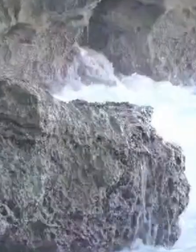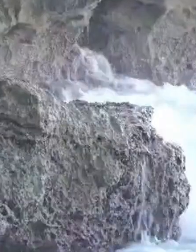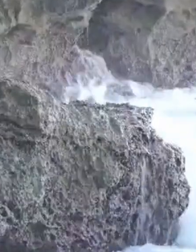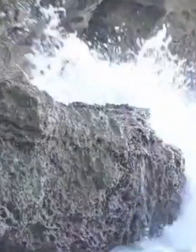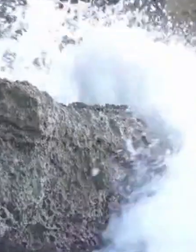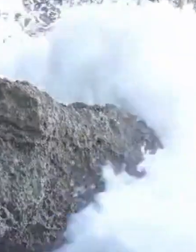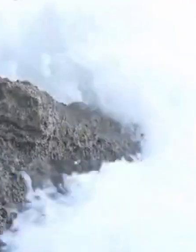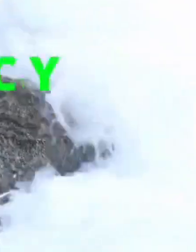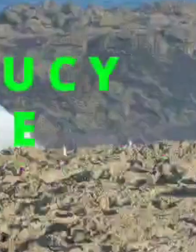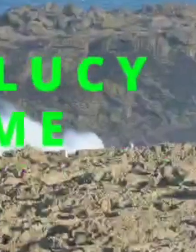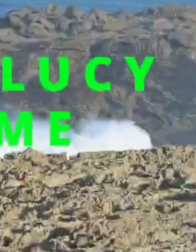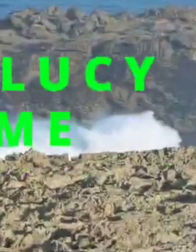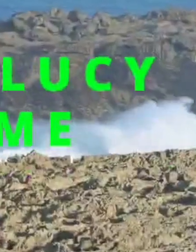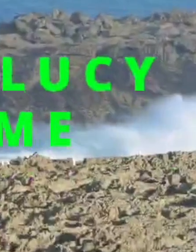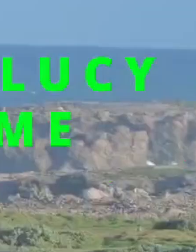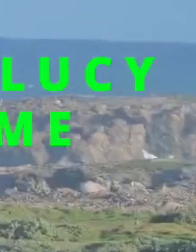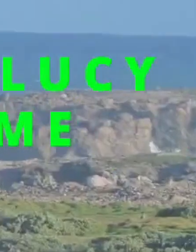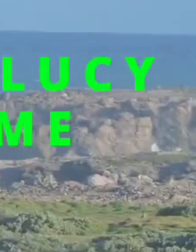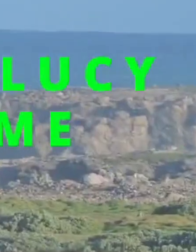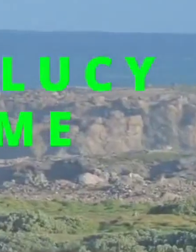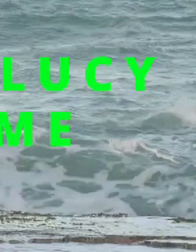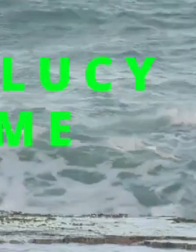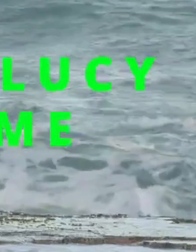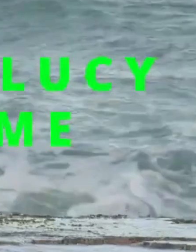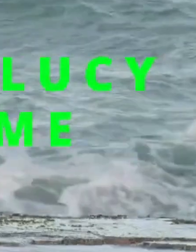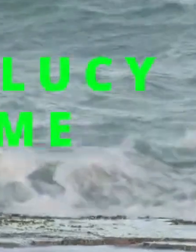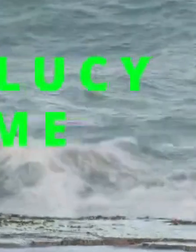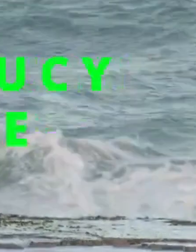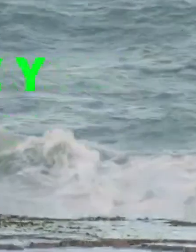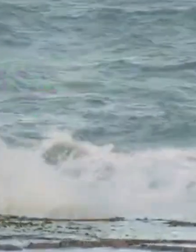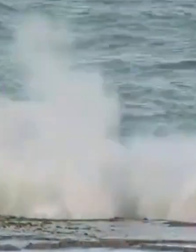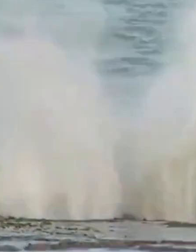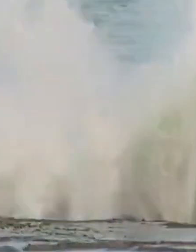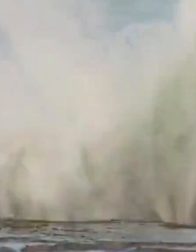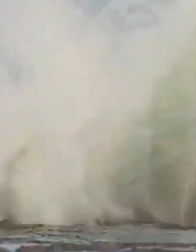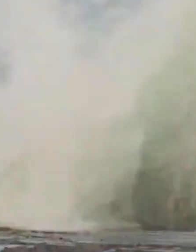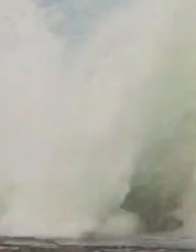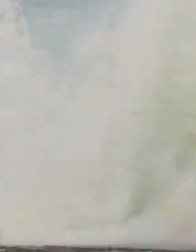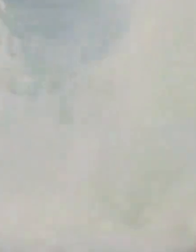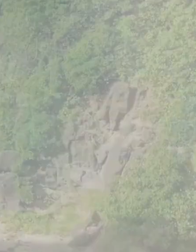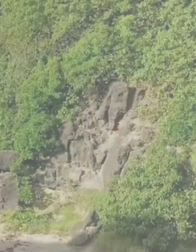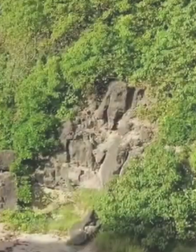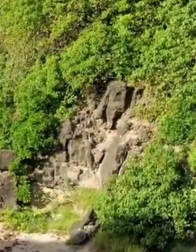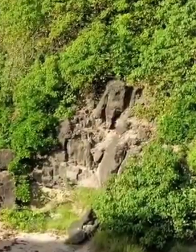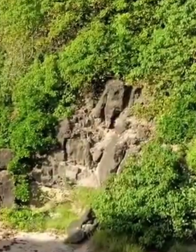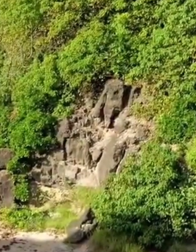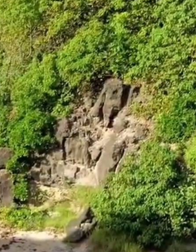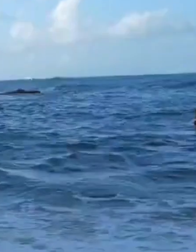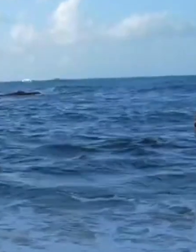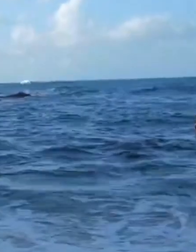We Gathering is a year-long celebration of Barbados, Barbadian history, Barbadian